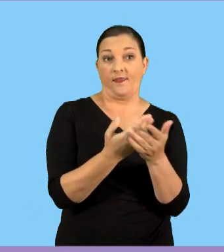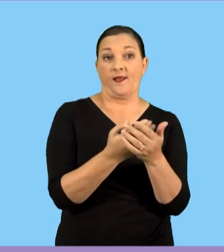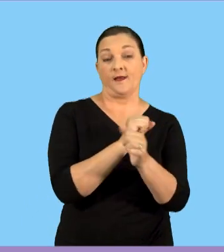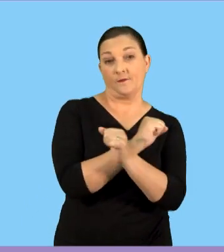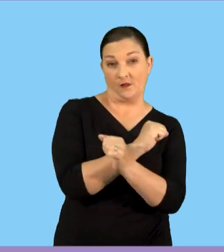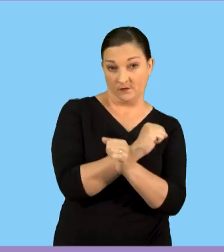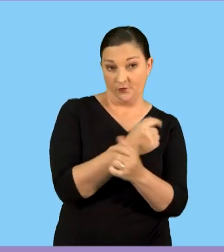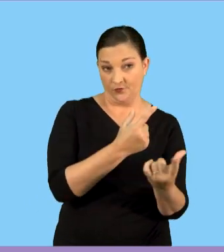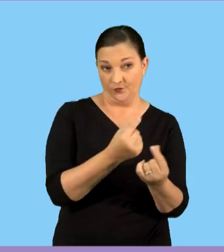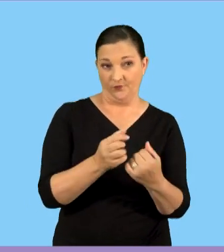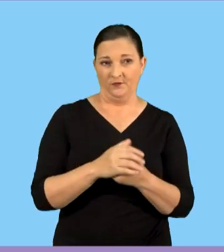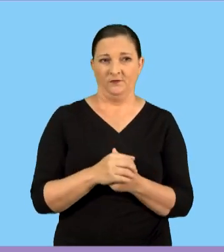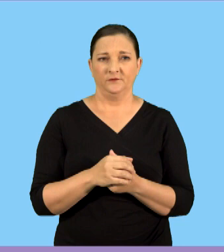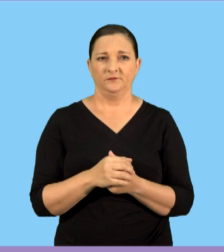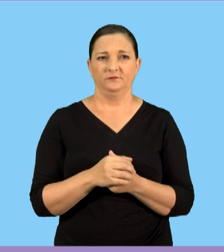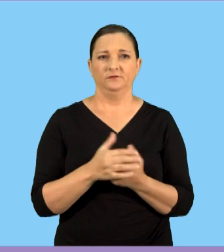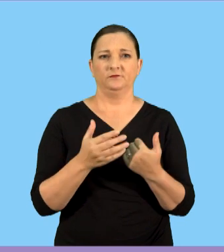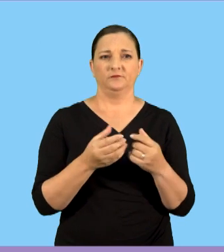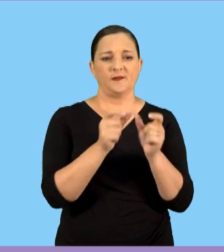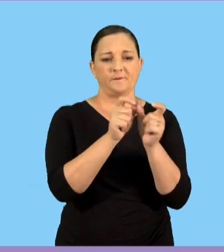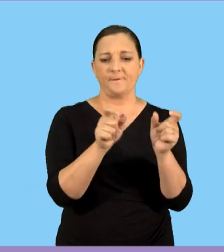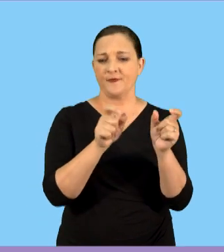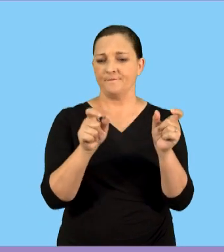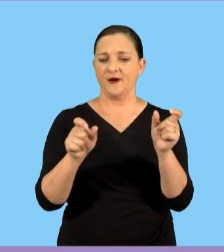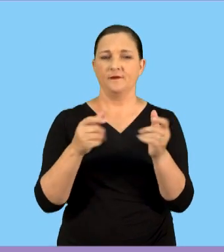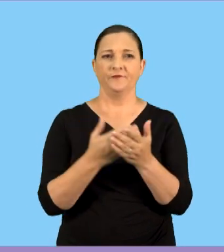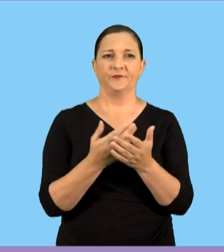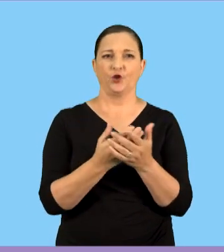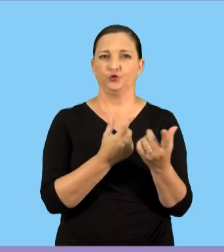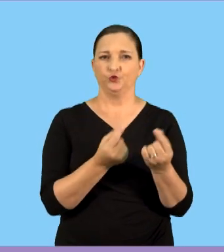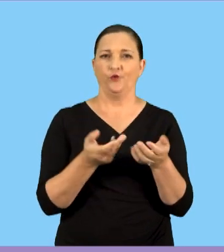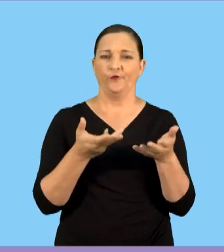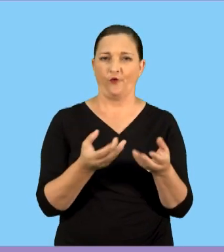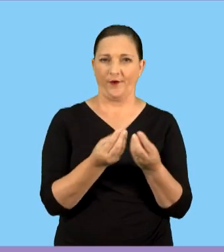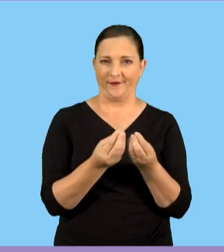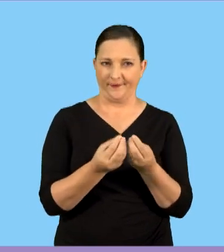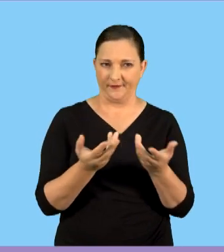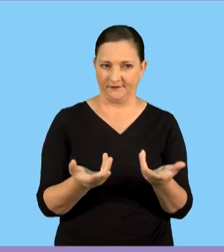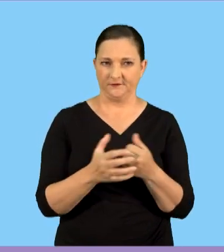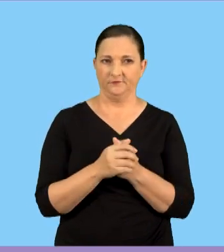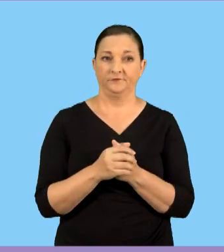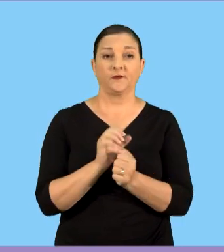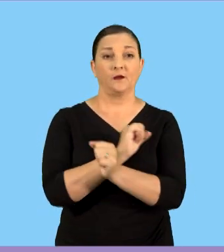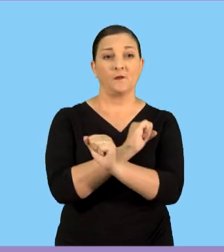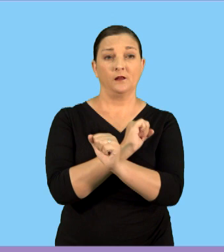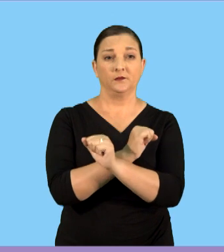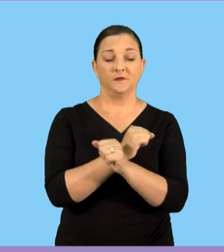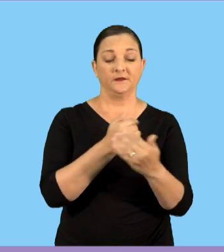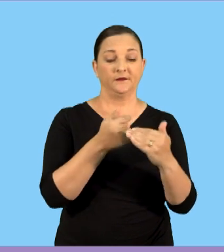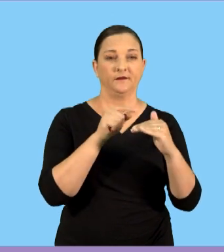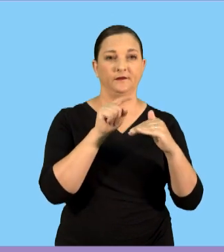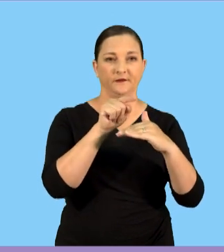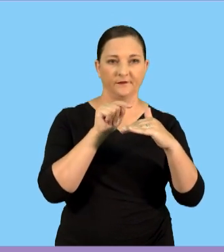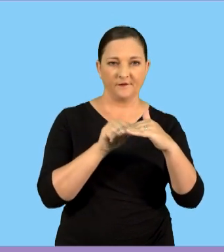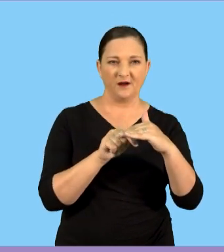the distributive properties of numbers, and multiply and divide powers of the same